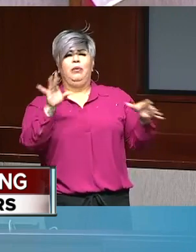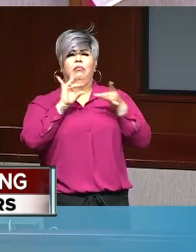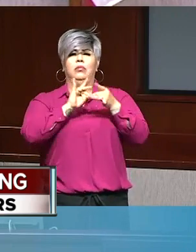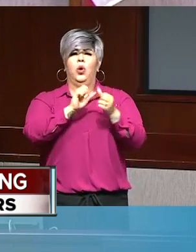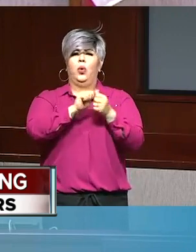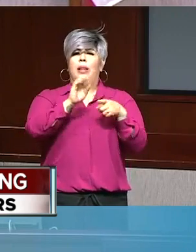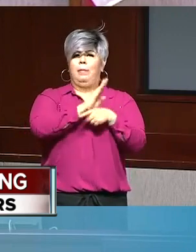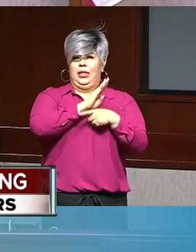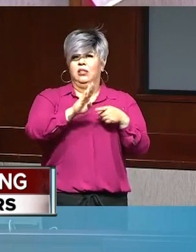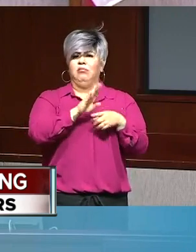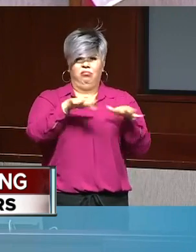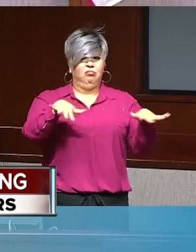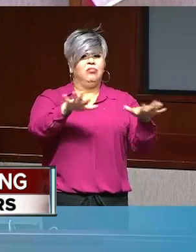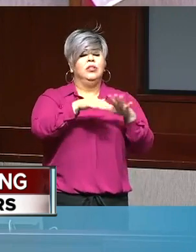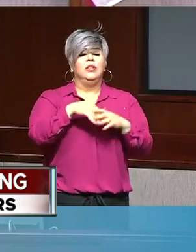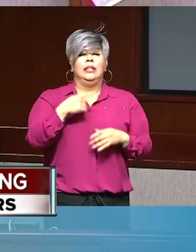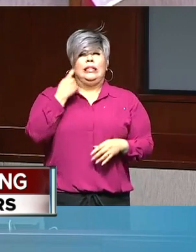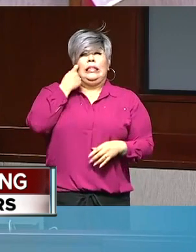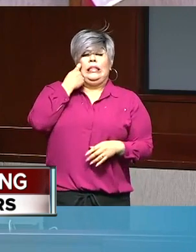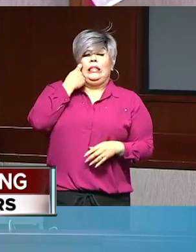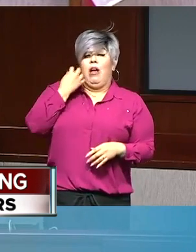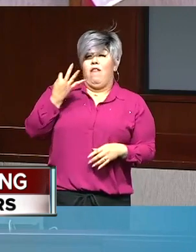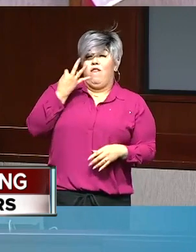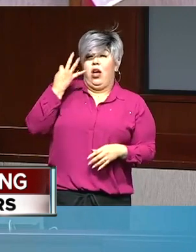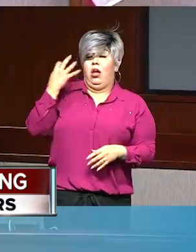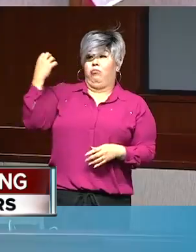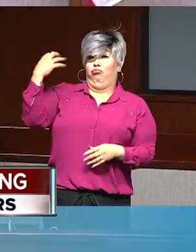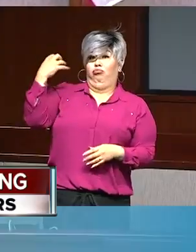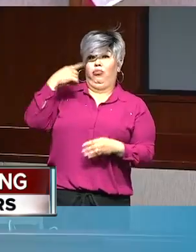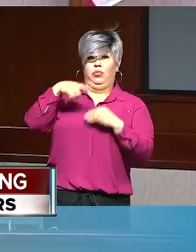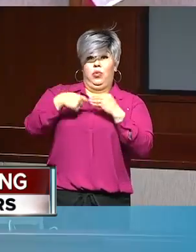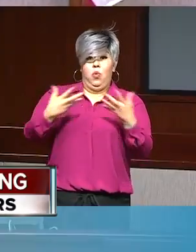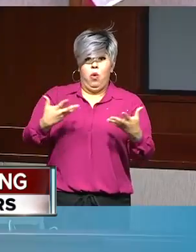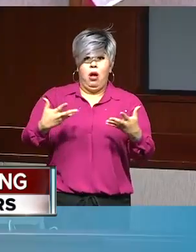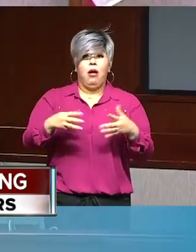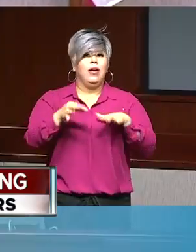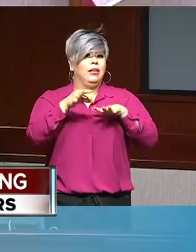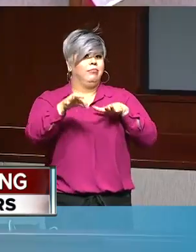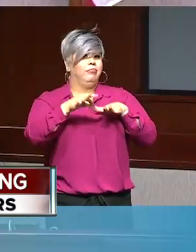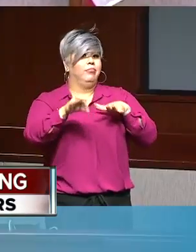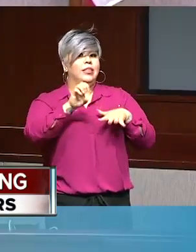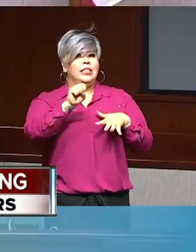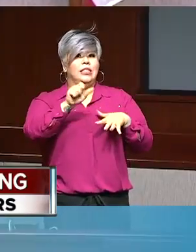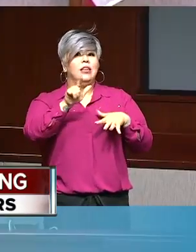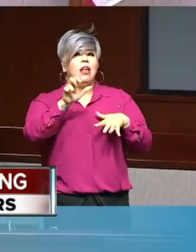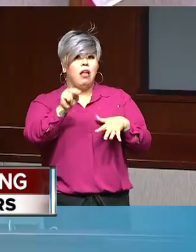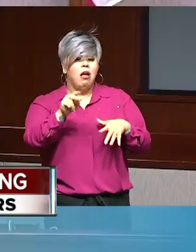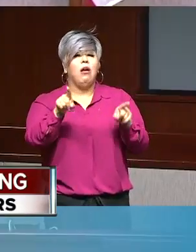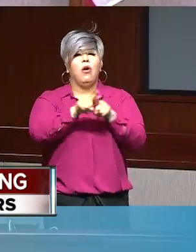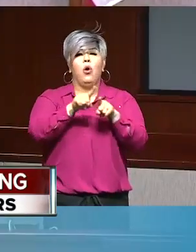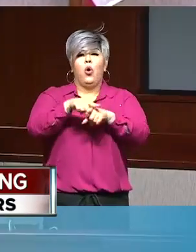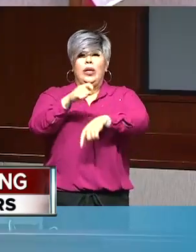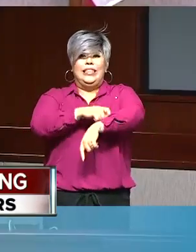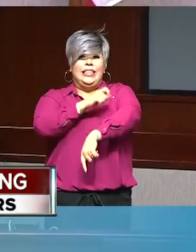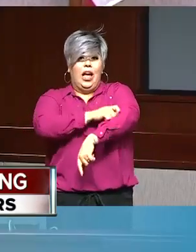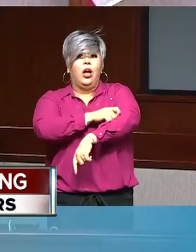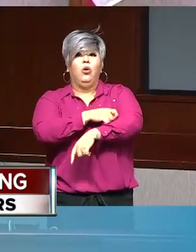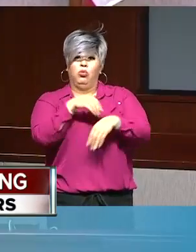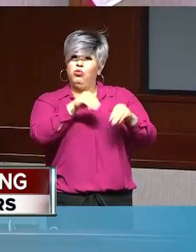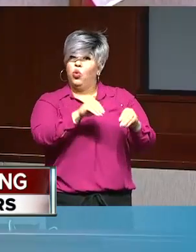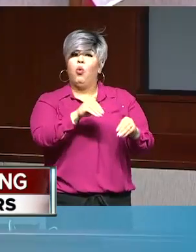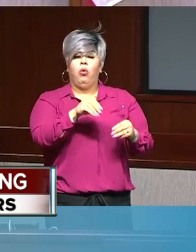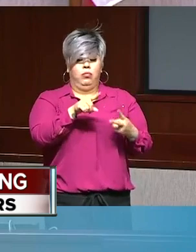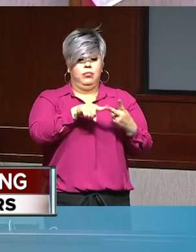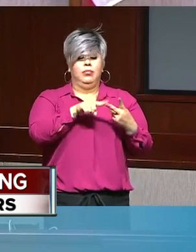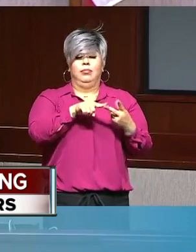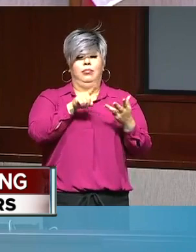Late on Friday, we got guidance for nail salons and tattoo shops. We also got guidance for movie theaters. So in the state